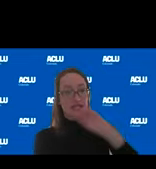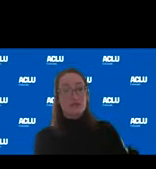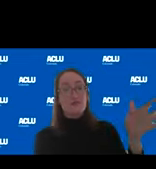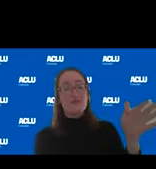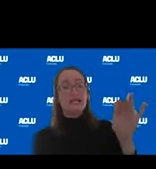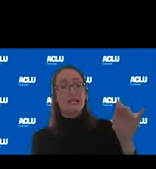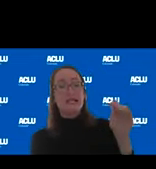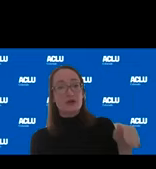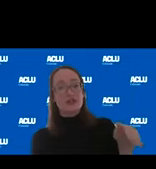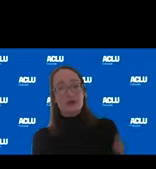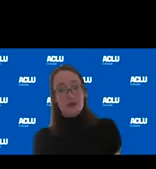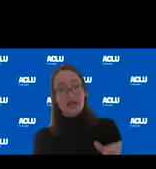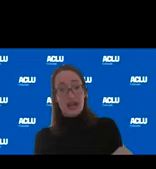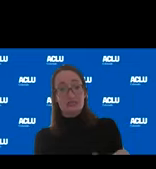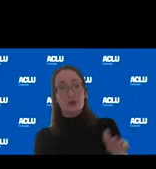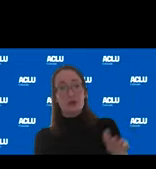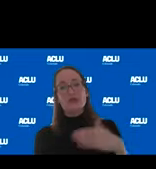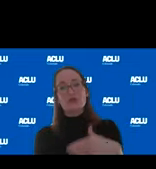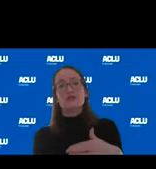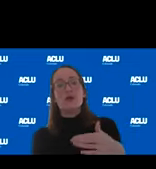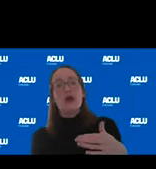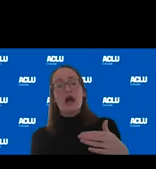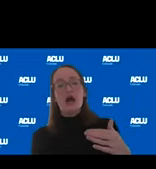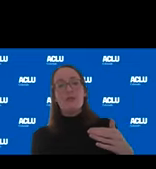We need to maintain in-person voting, yes, but we can also